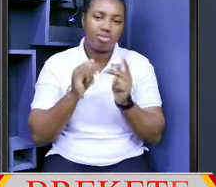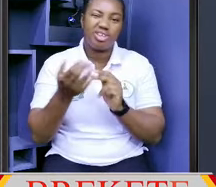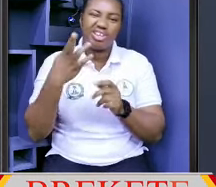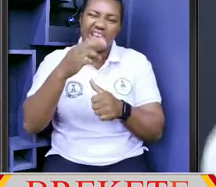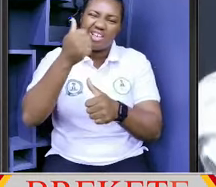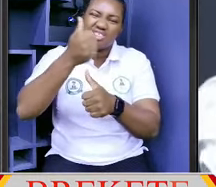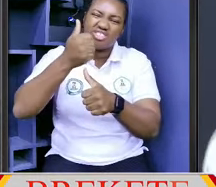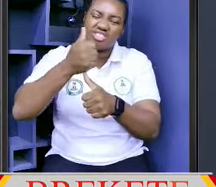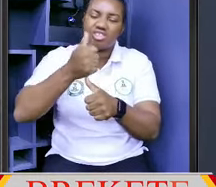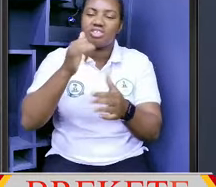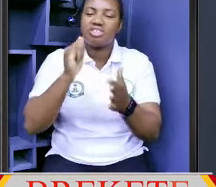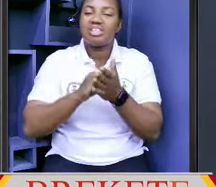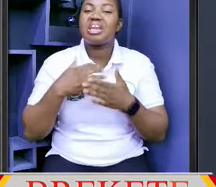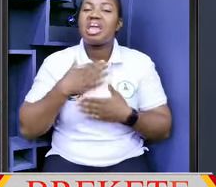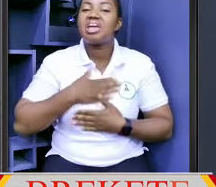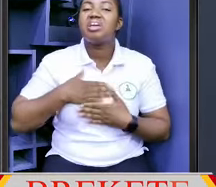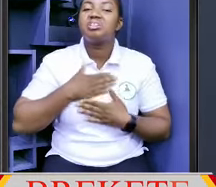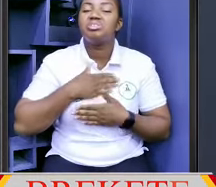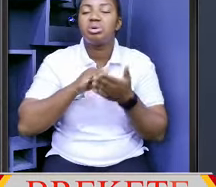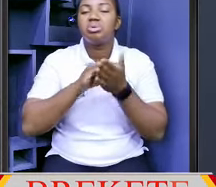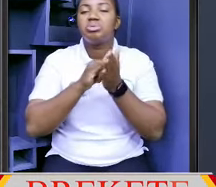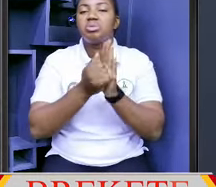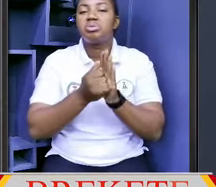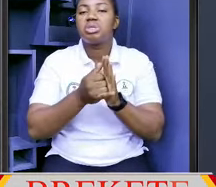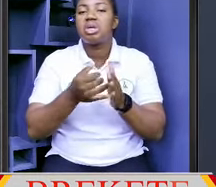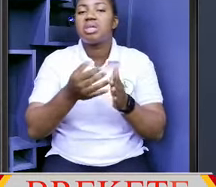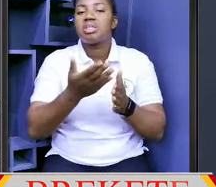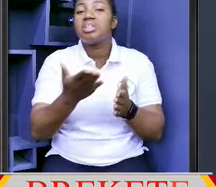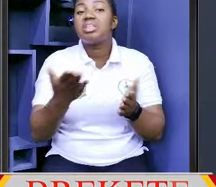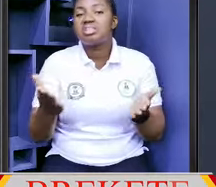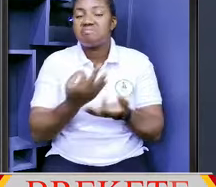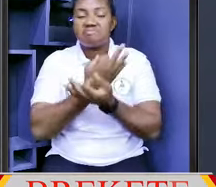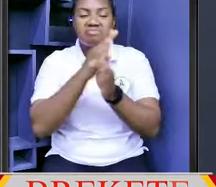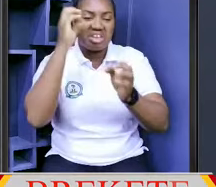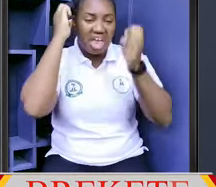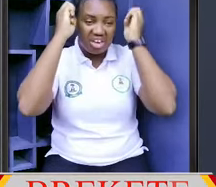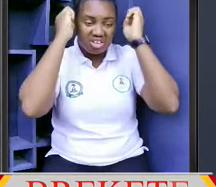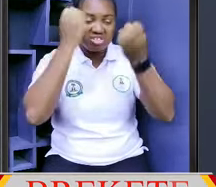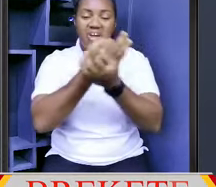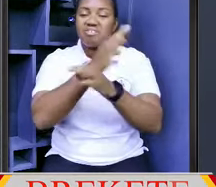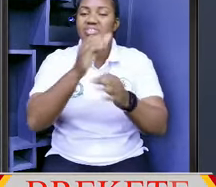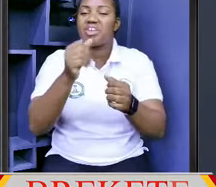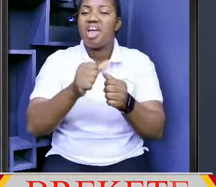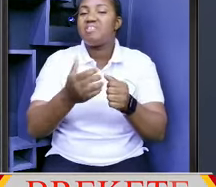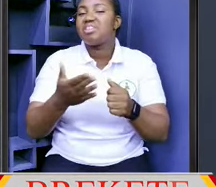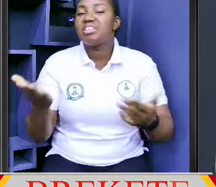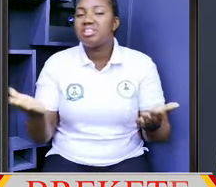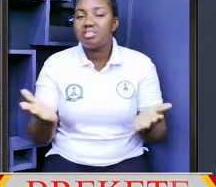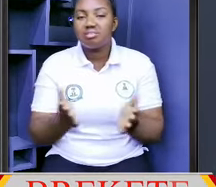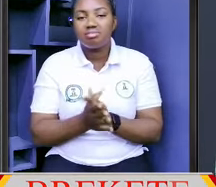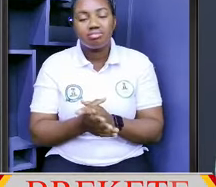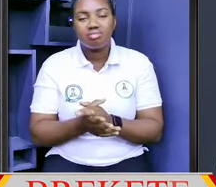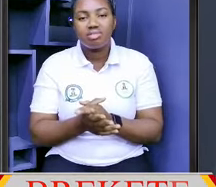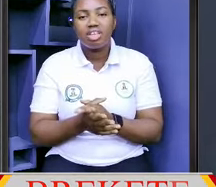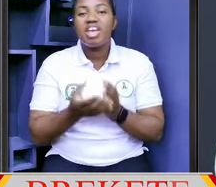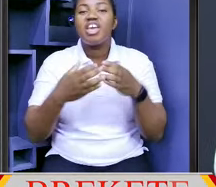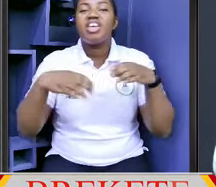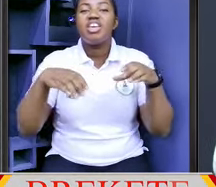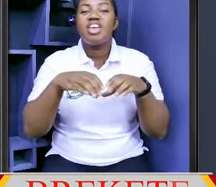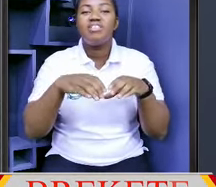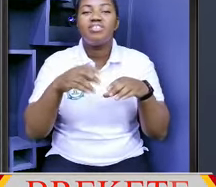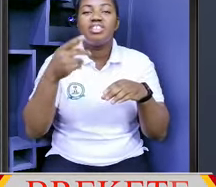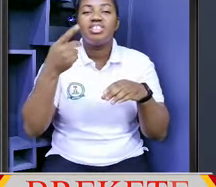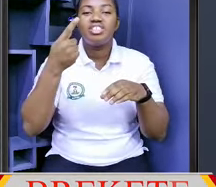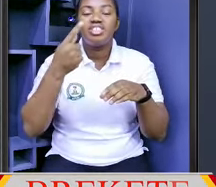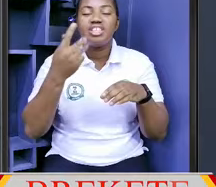seniors. Now they enjoy those things. Free education, free everything. Even